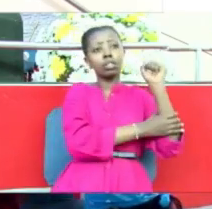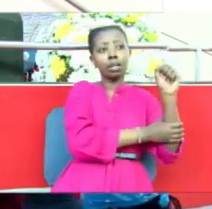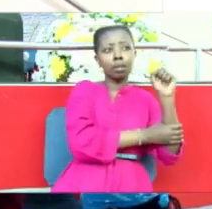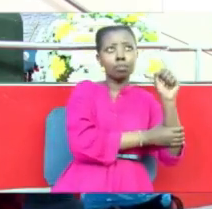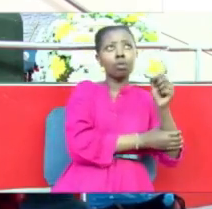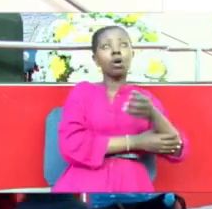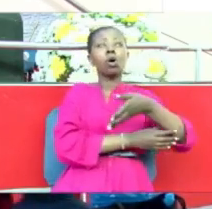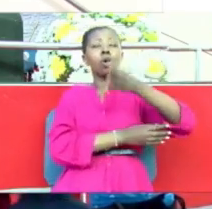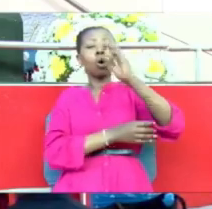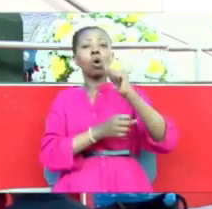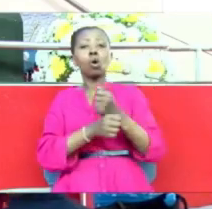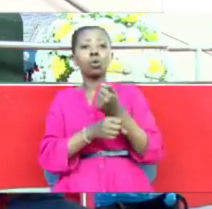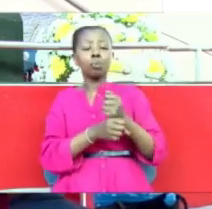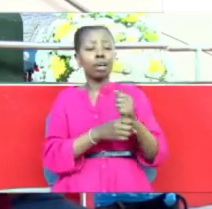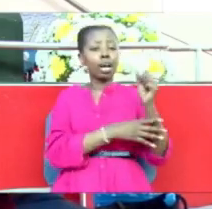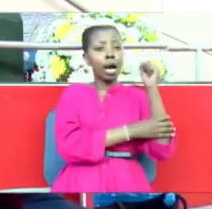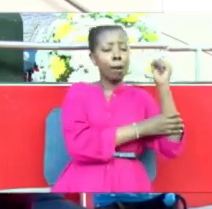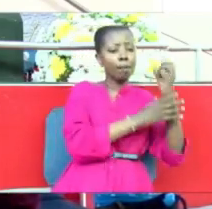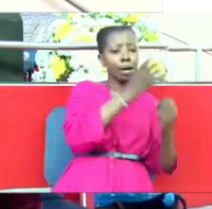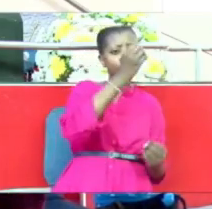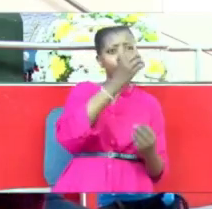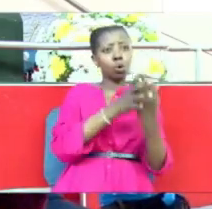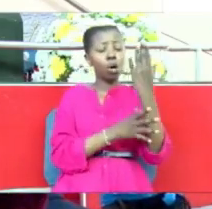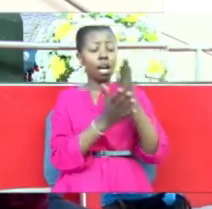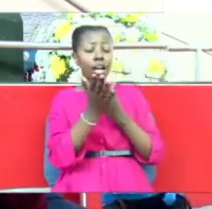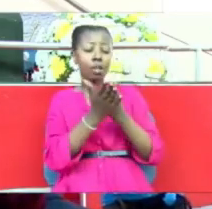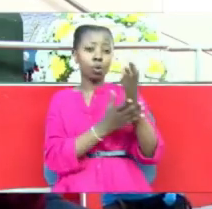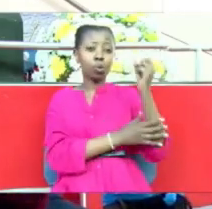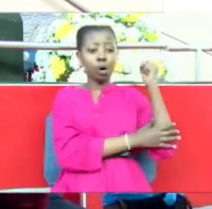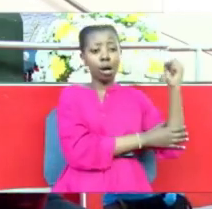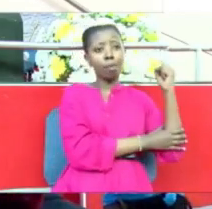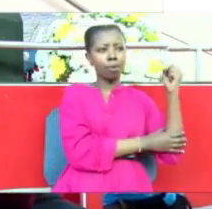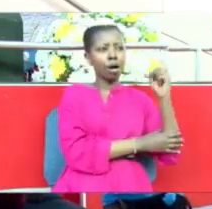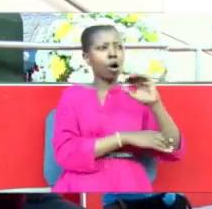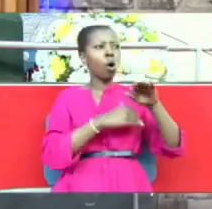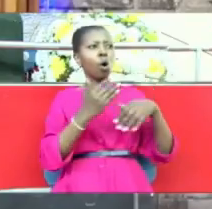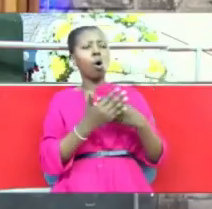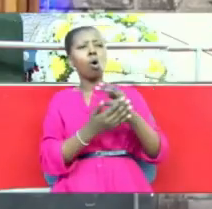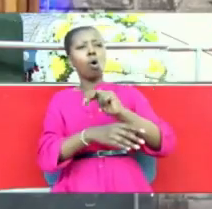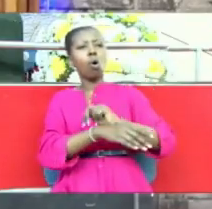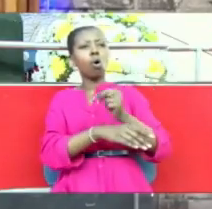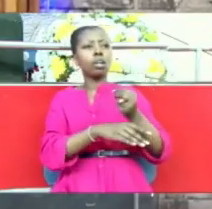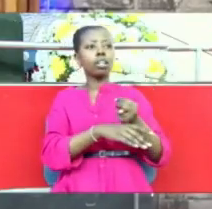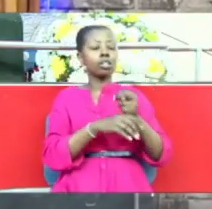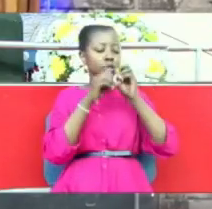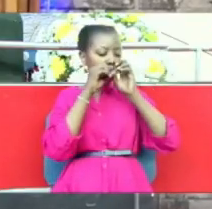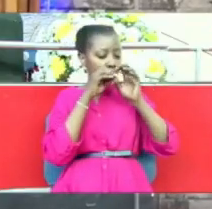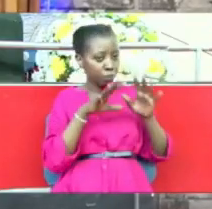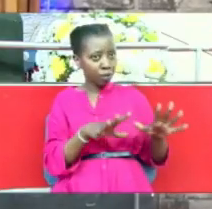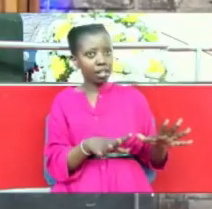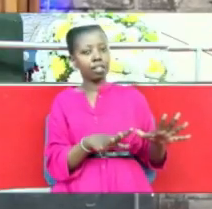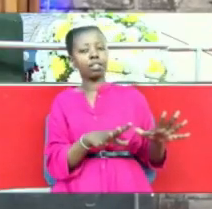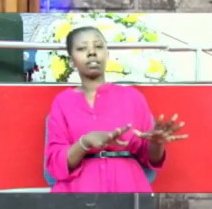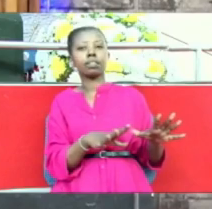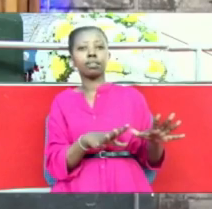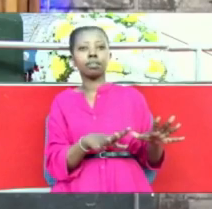to enlarge, and through him the nations of the world are blessed.